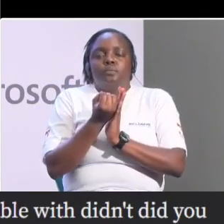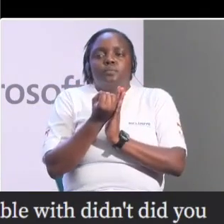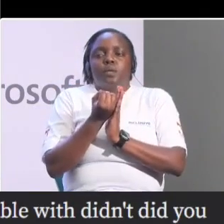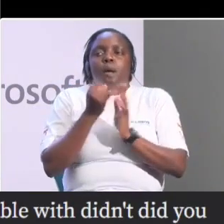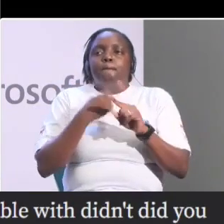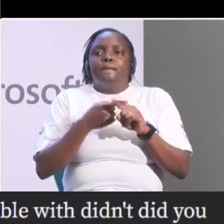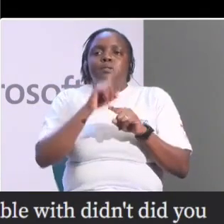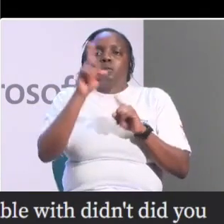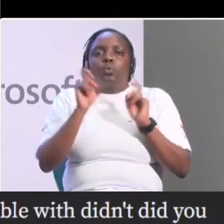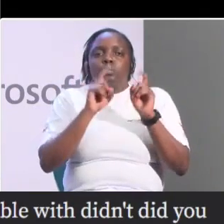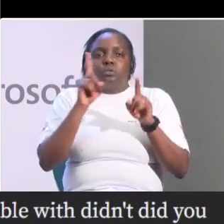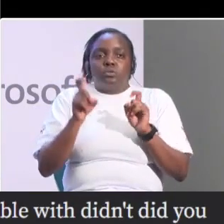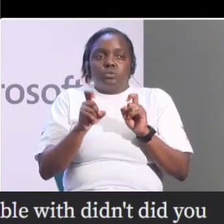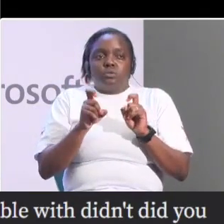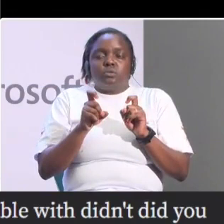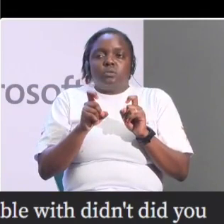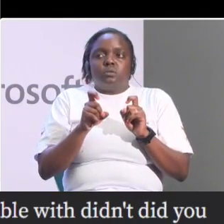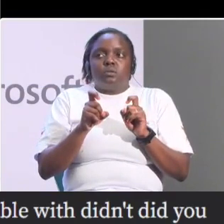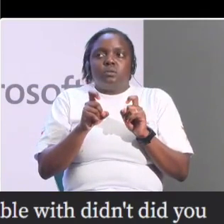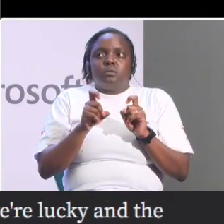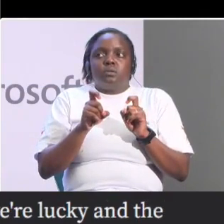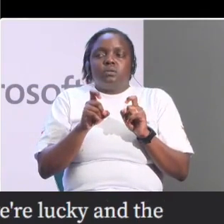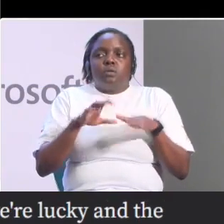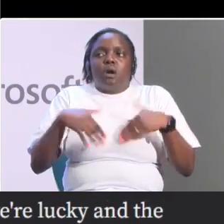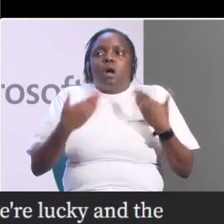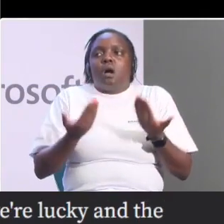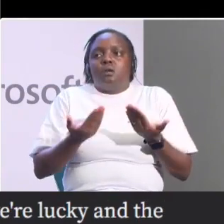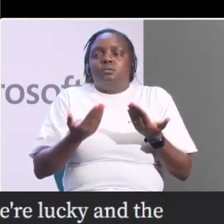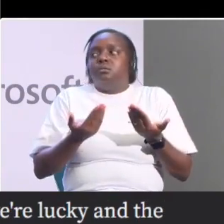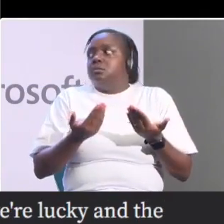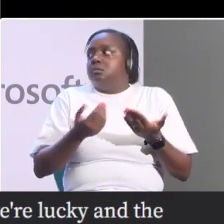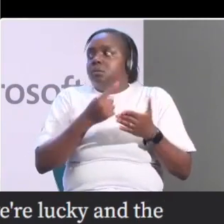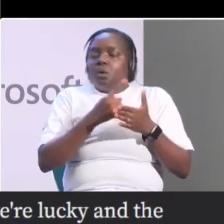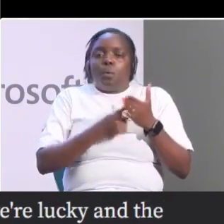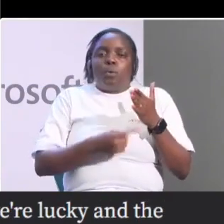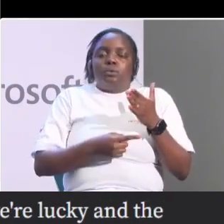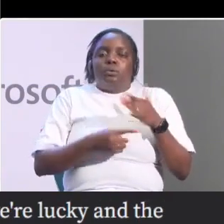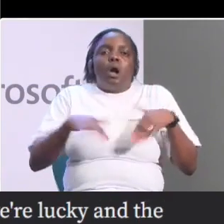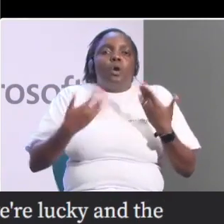their questions to us are always, how? What can we do?